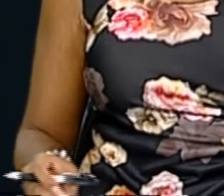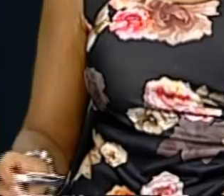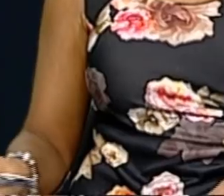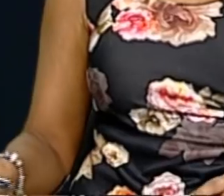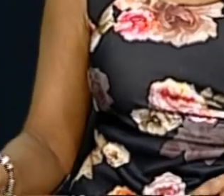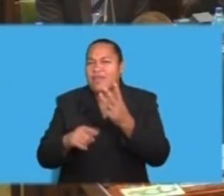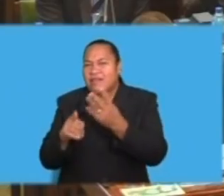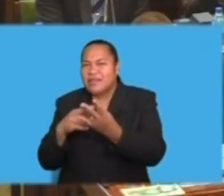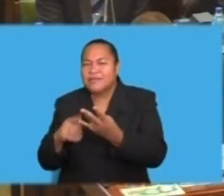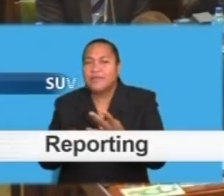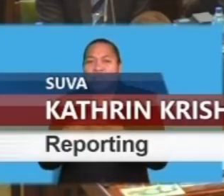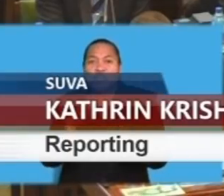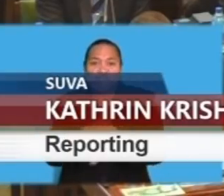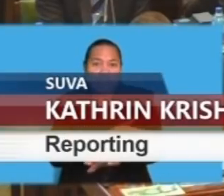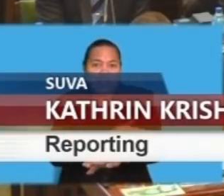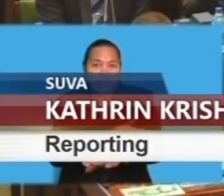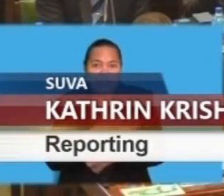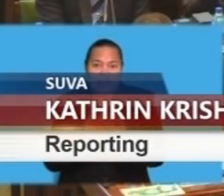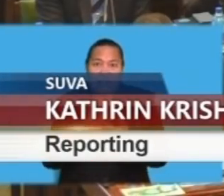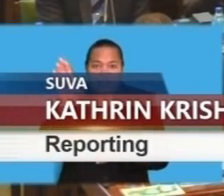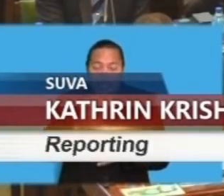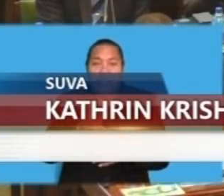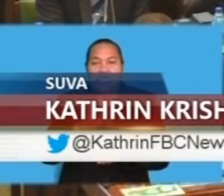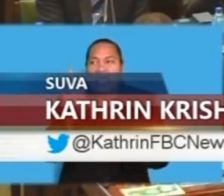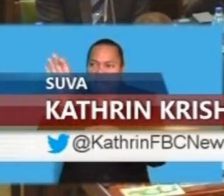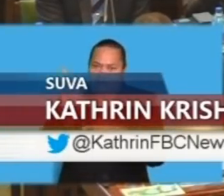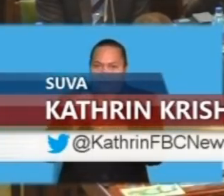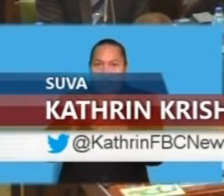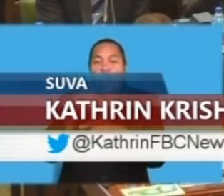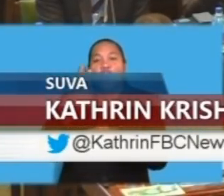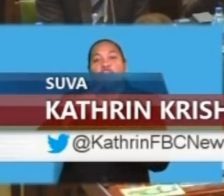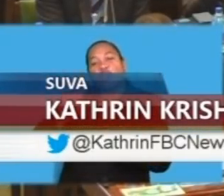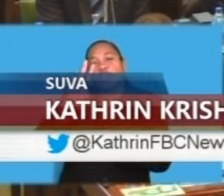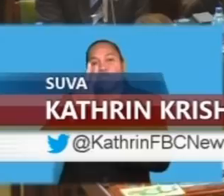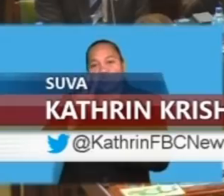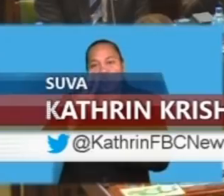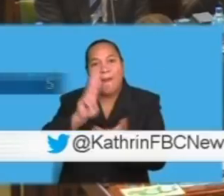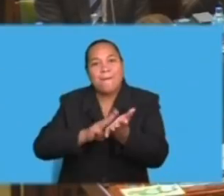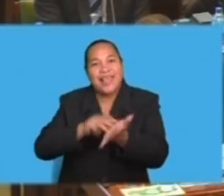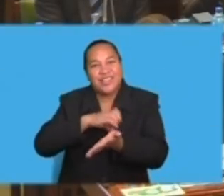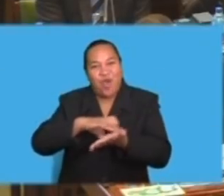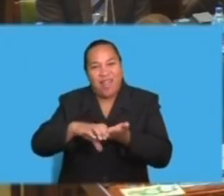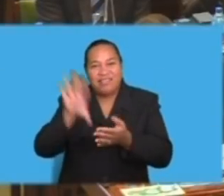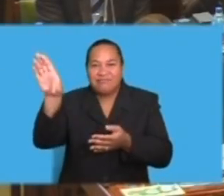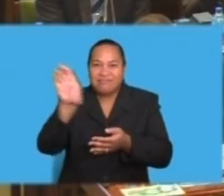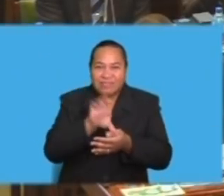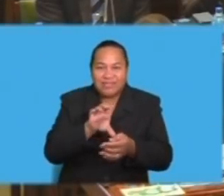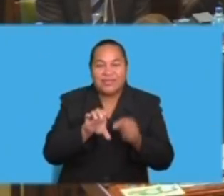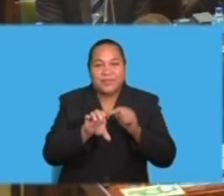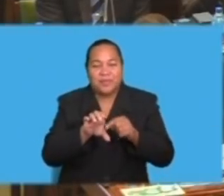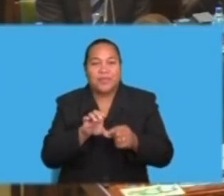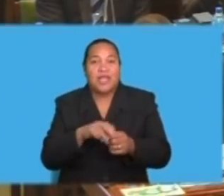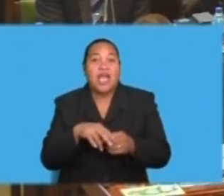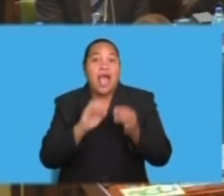reports. Attorney General Ayers Said Kayum says there are enormous financial implications, and to build resilience in infrastructure